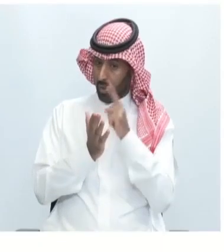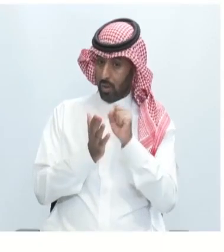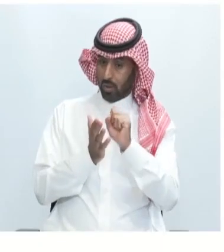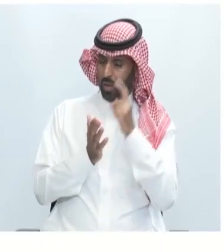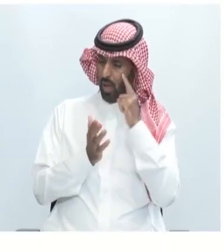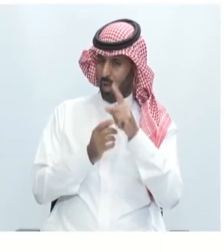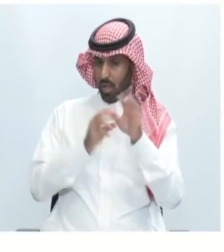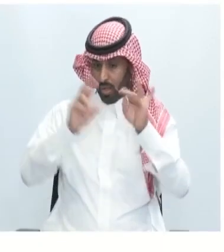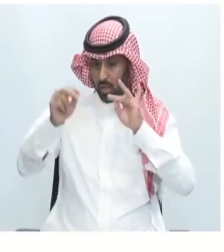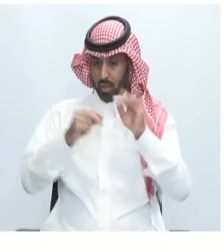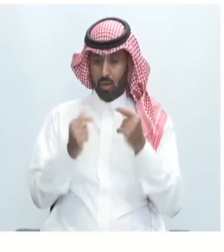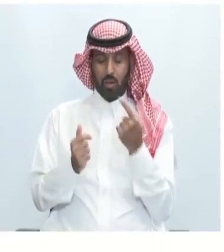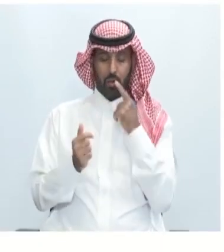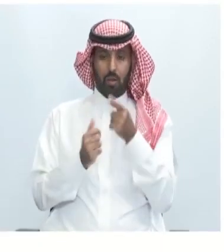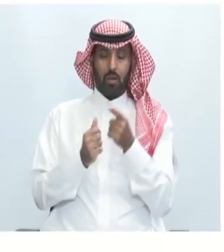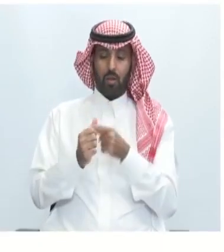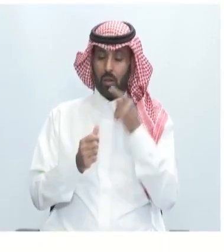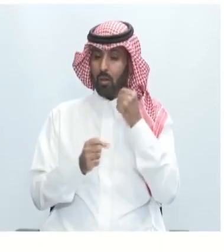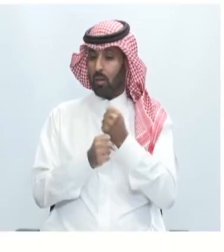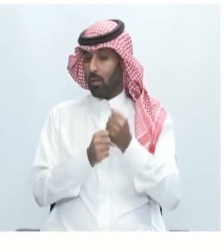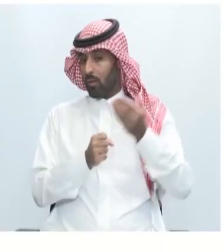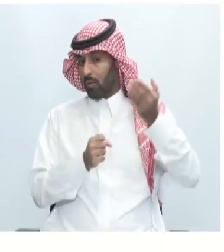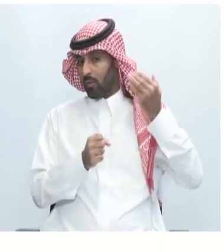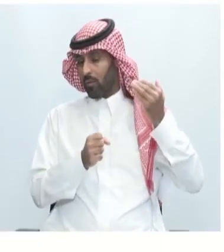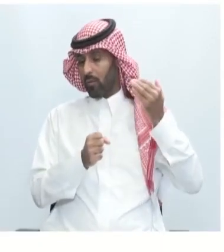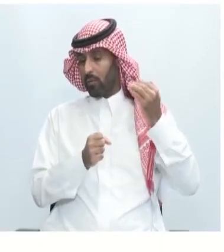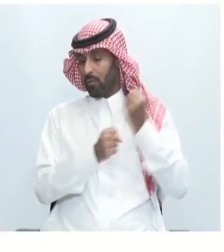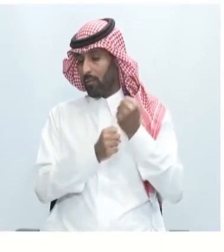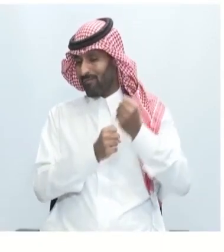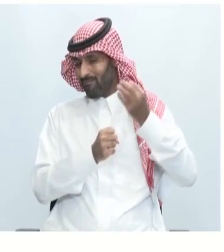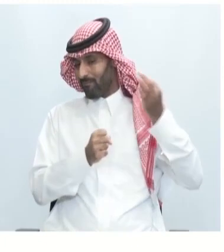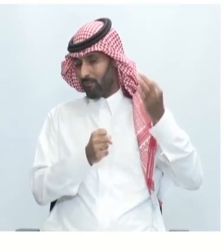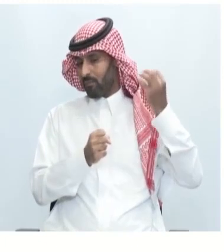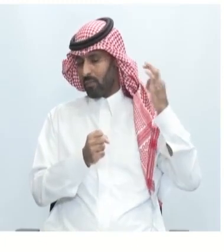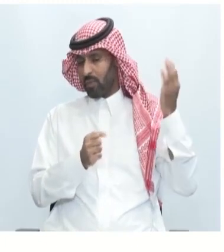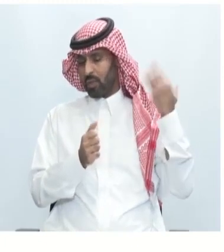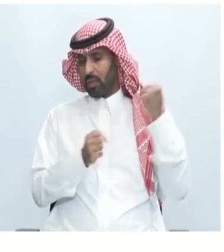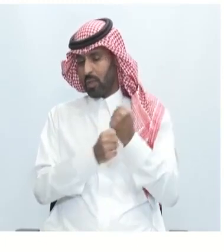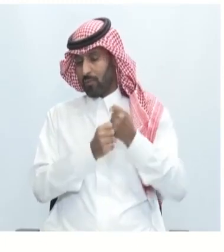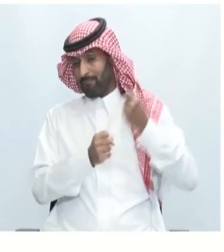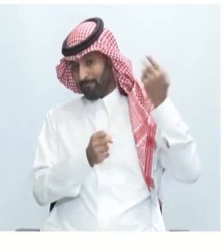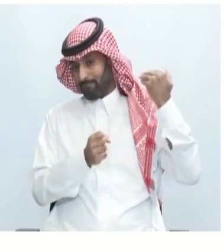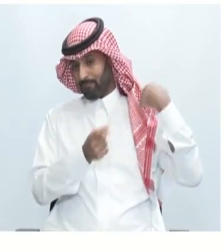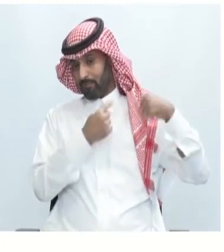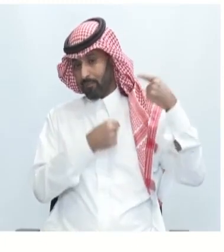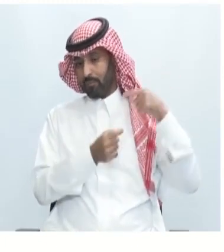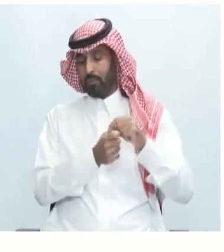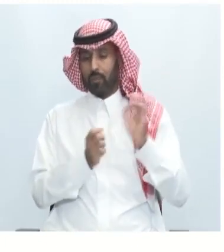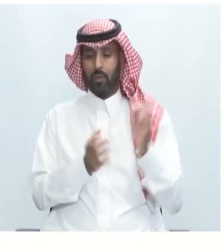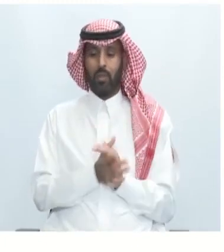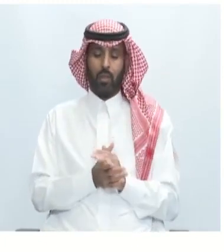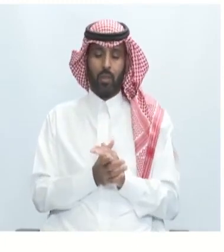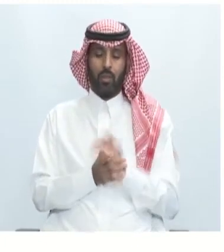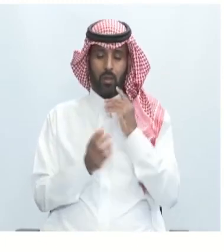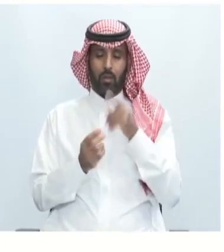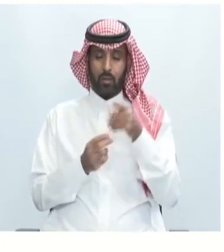up a story about it. Include passive, past perfect, and the past perfect progressive sentences